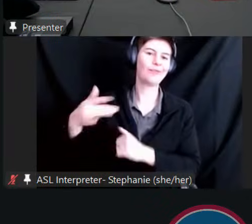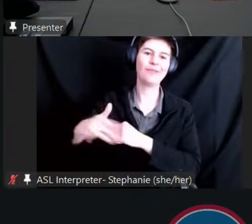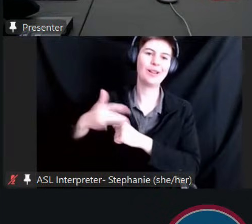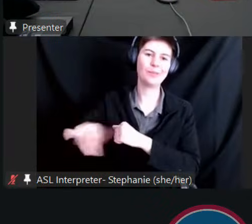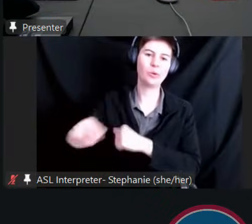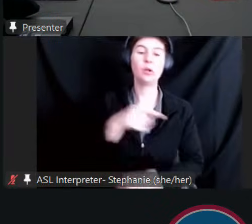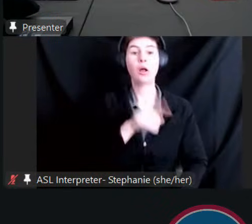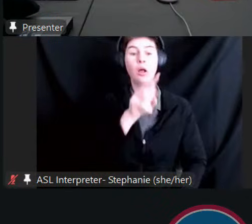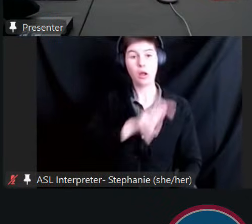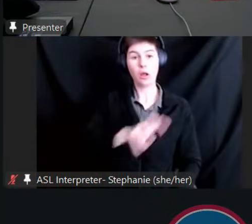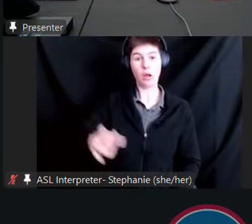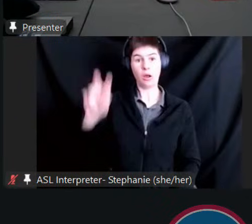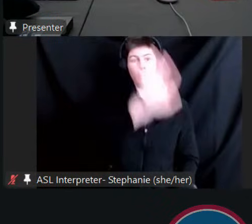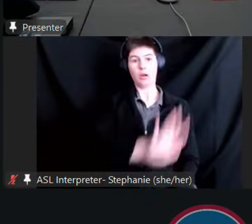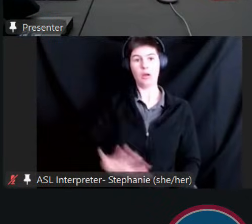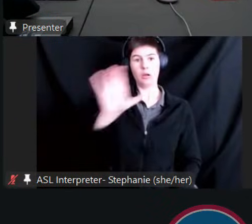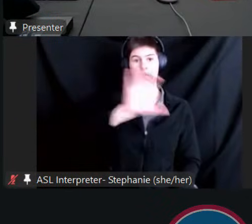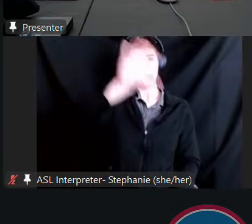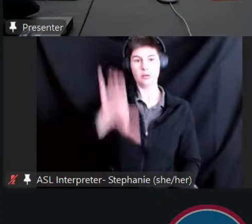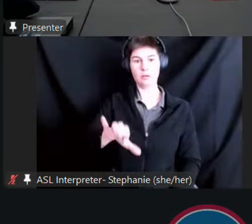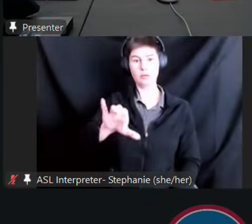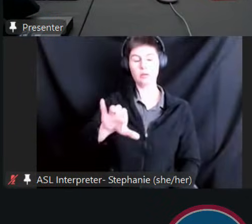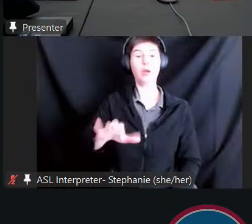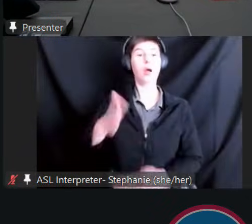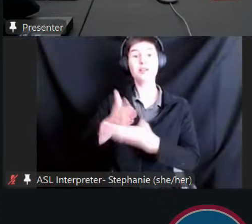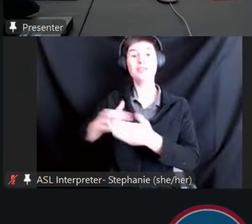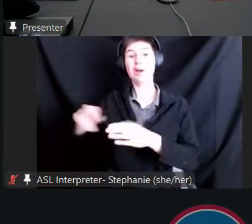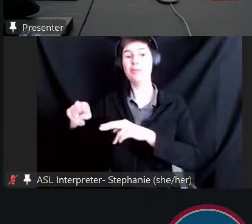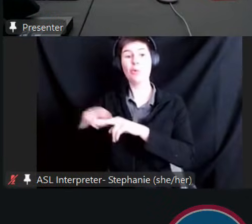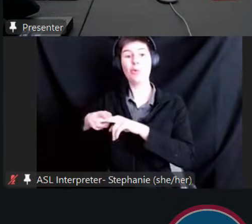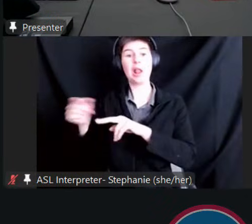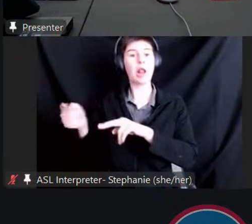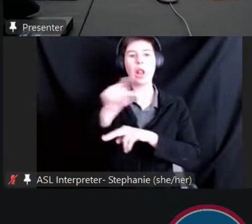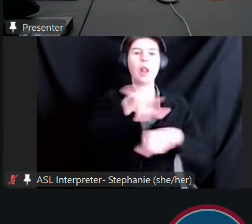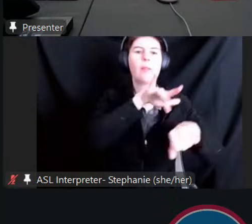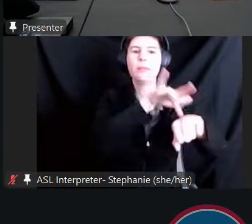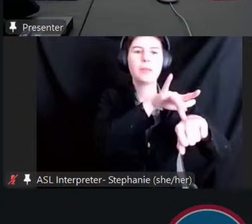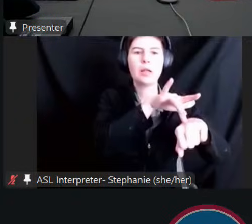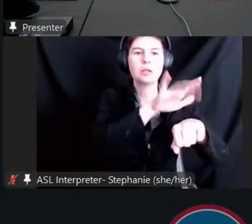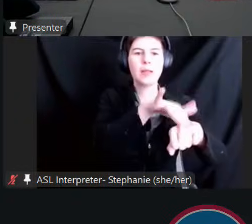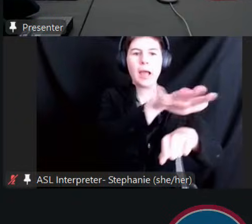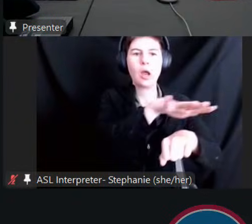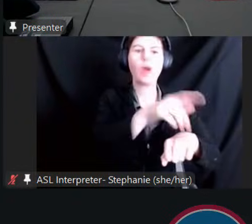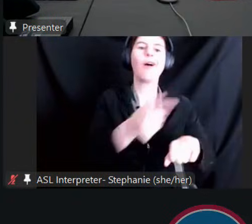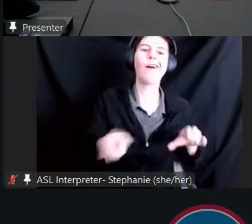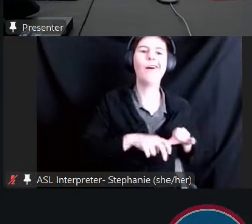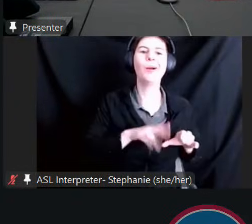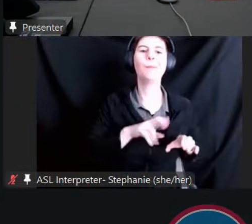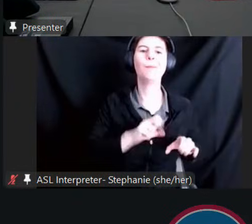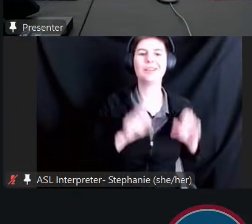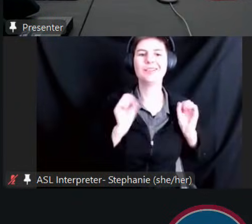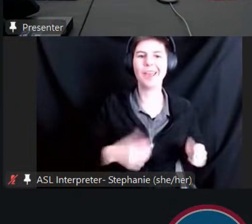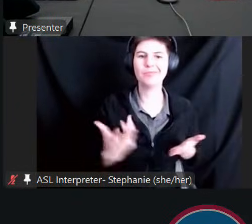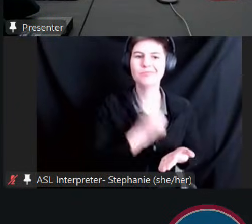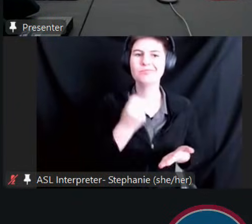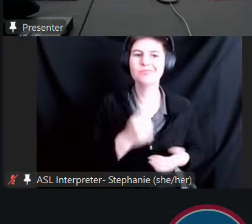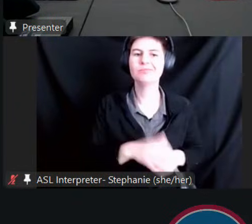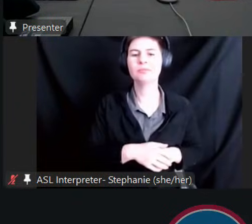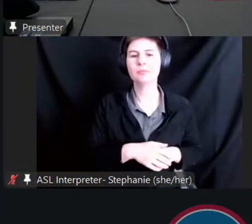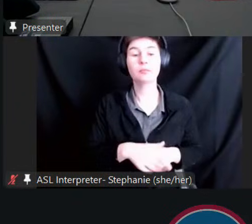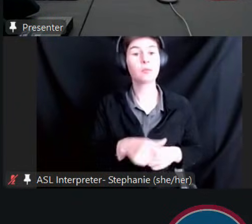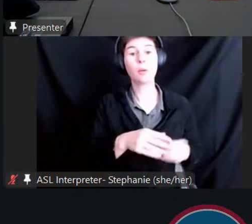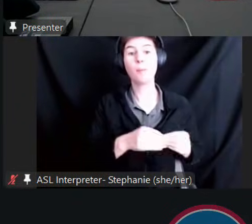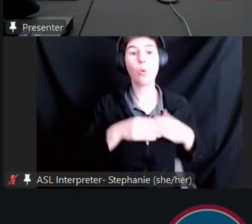the city, including communities that rail does not serve. I'll show that in a couple of slides. And also is more flexible in the